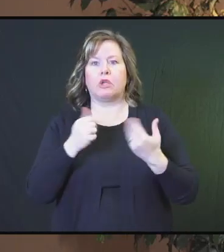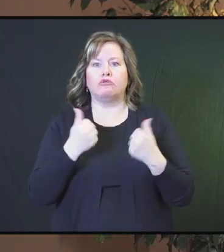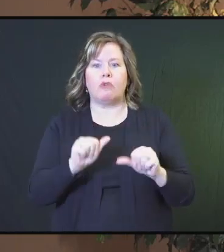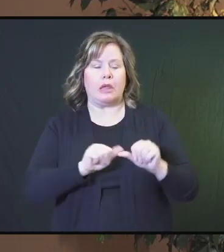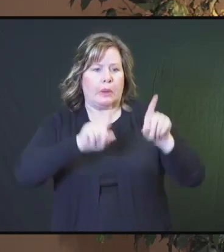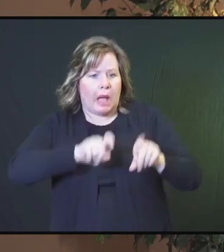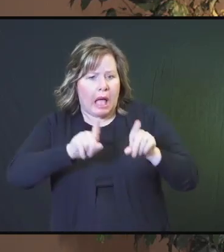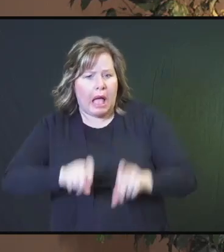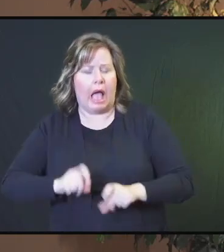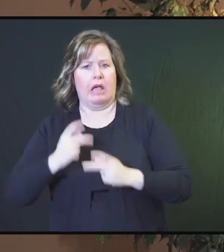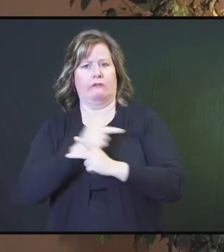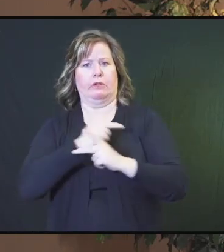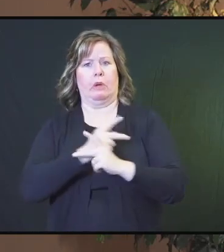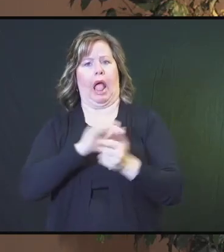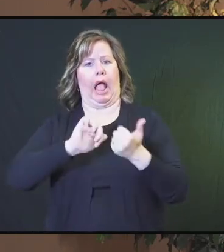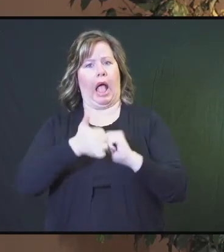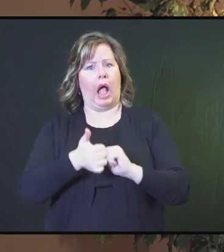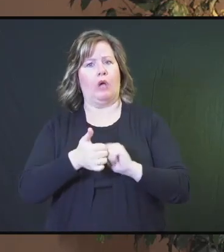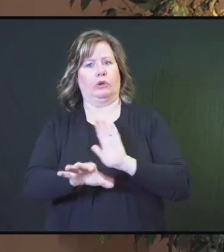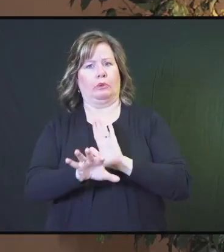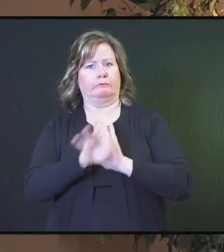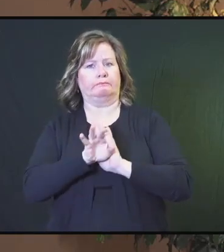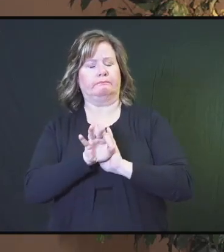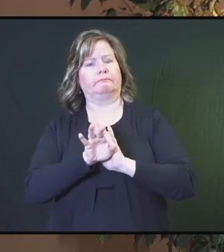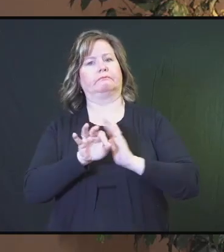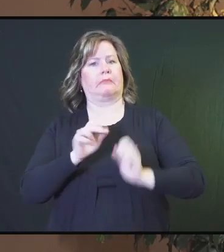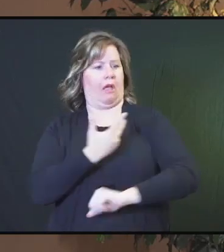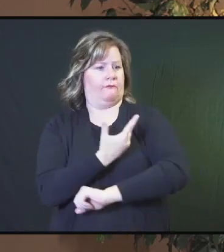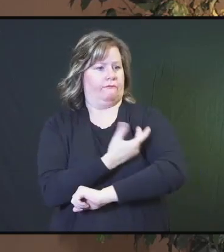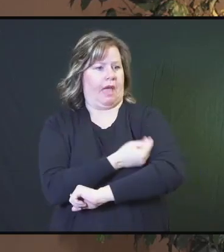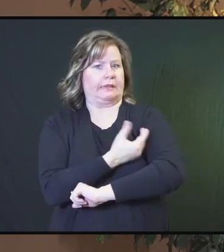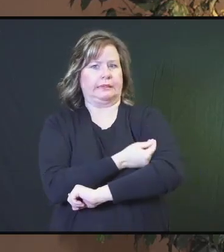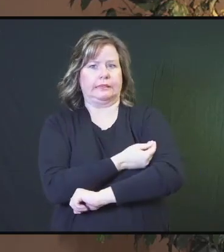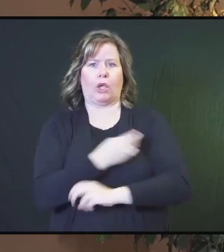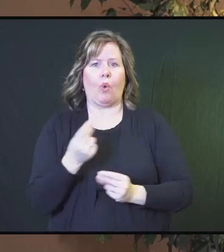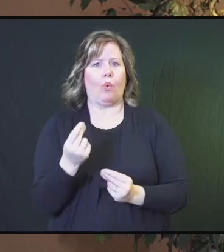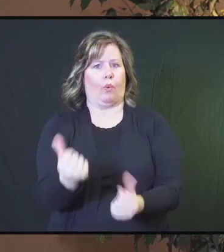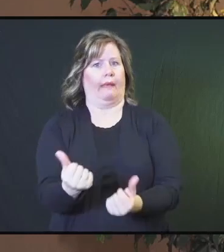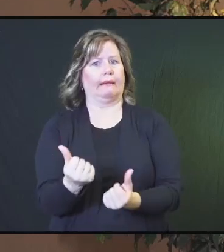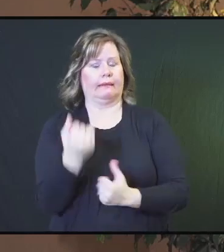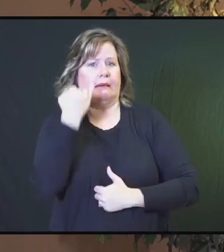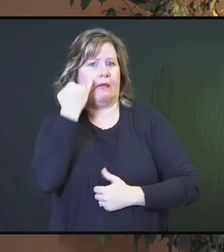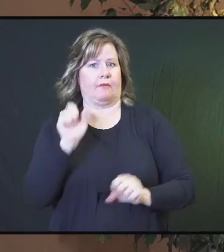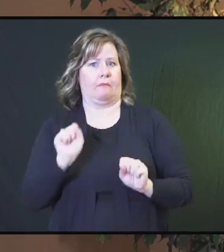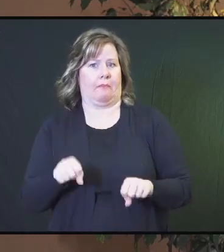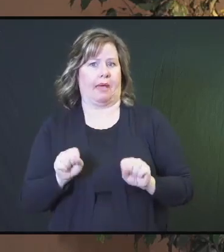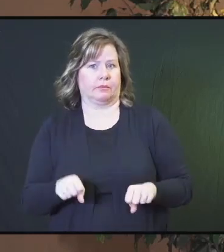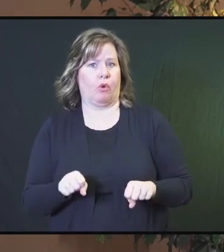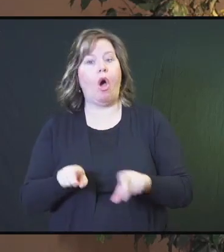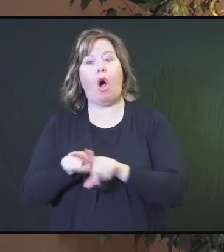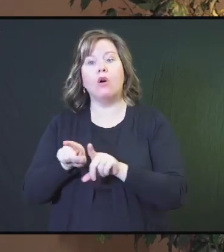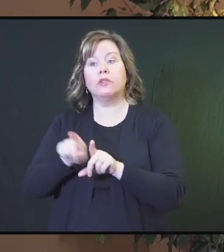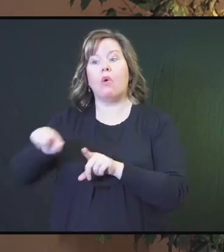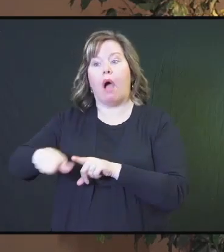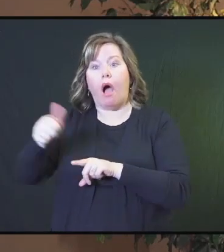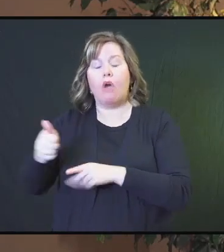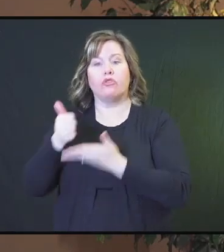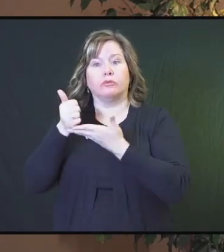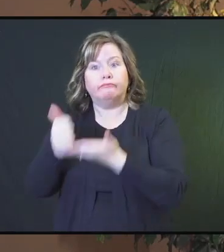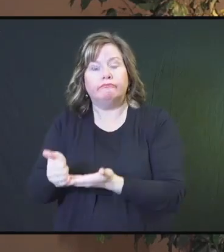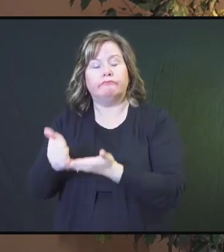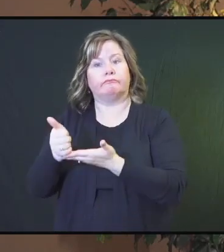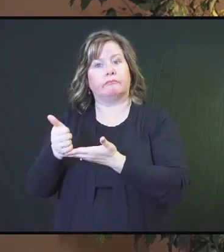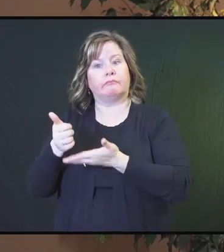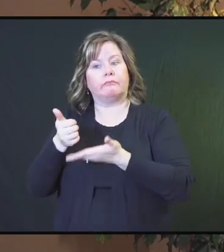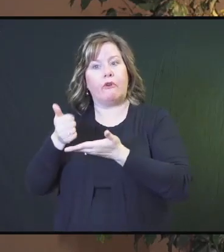able to find a vaccine as quickly as possible, along with other therapies as quickly as possible, to help us deal